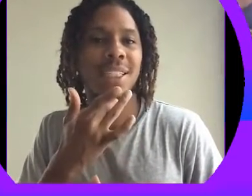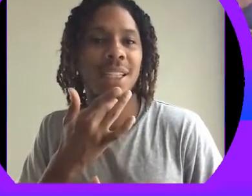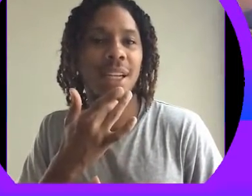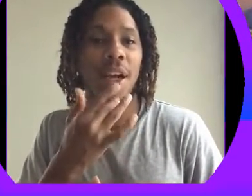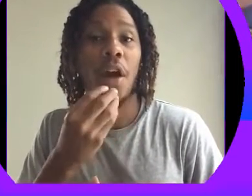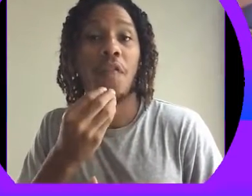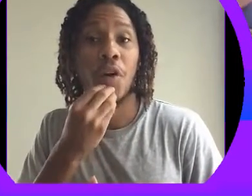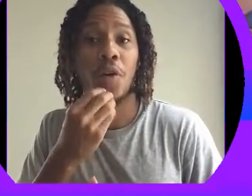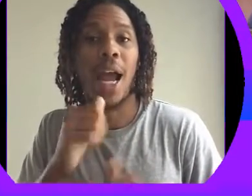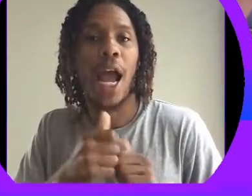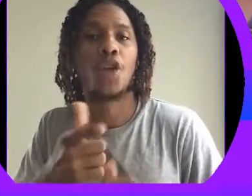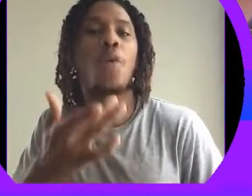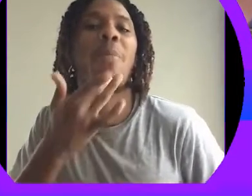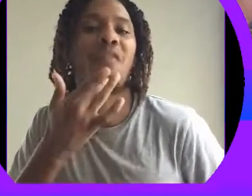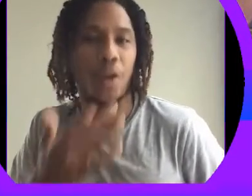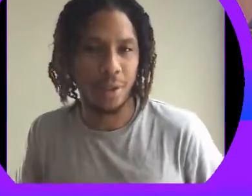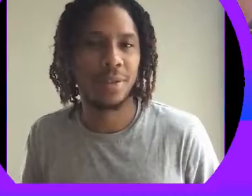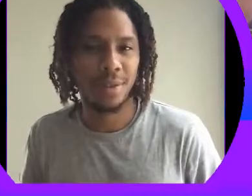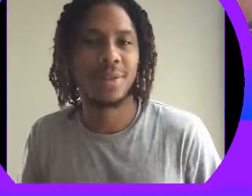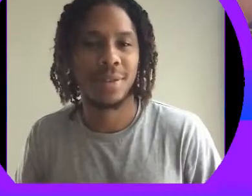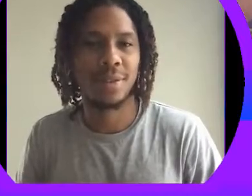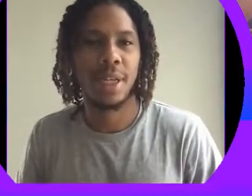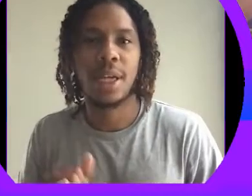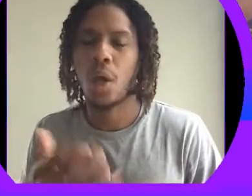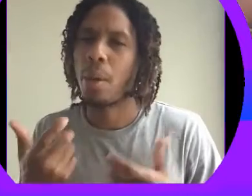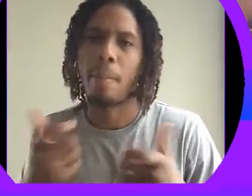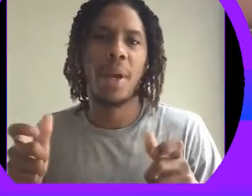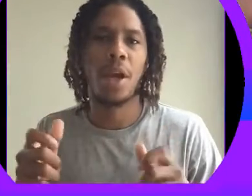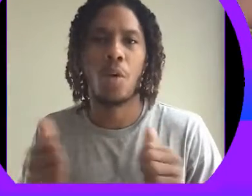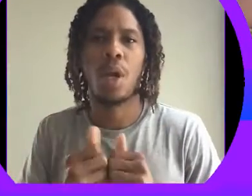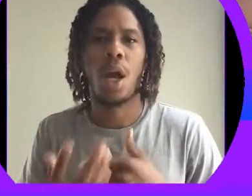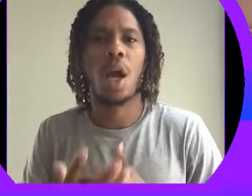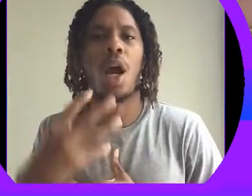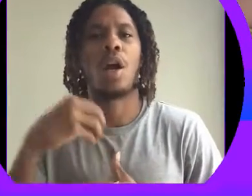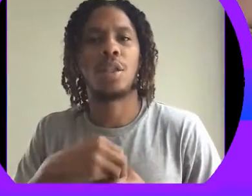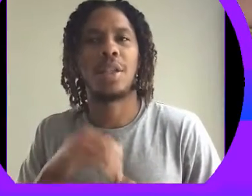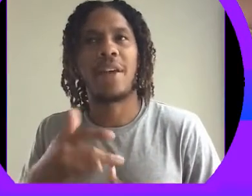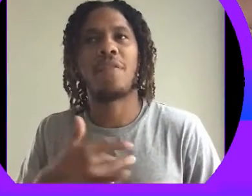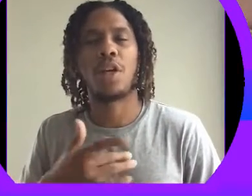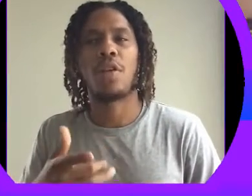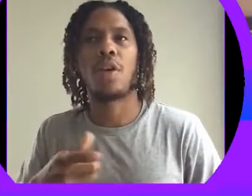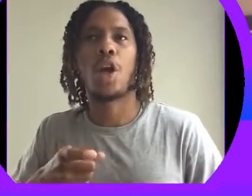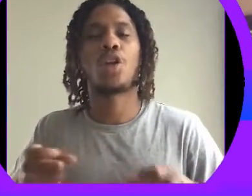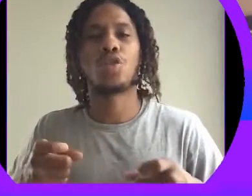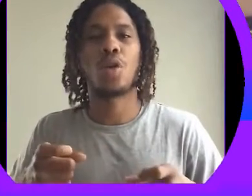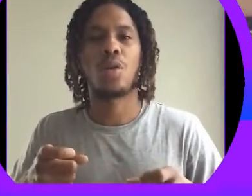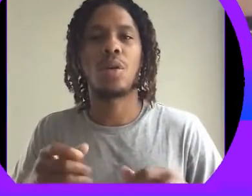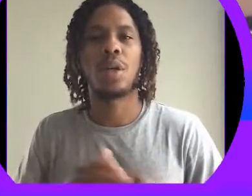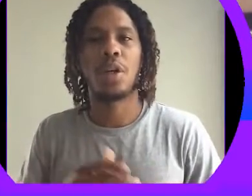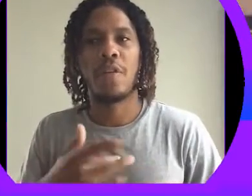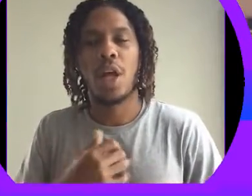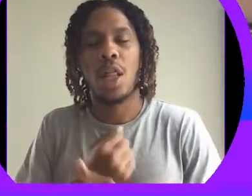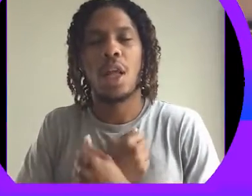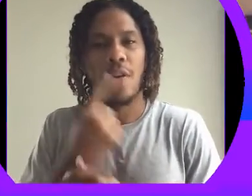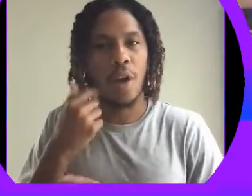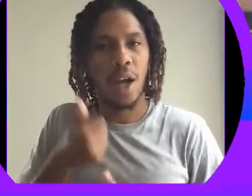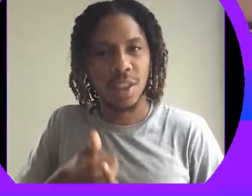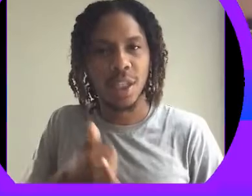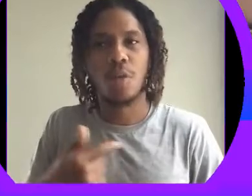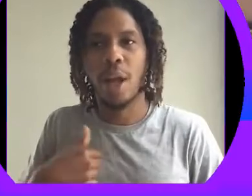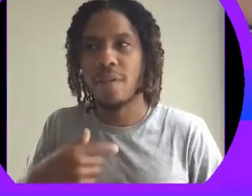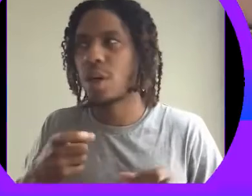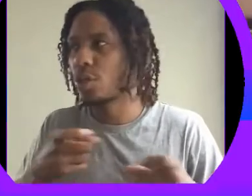tasting food, it's the way you like it. And that's a huge thing in autism, the feeling of control. That's how we feel love for ourselves, that